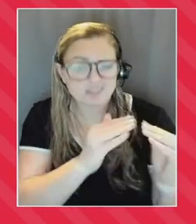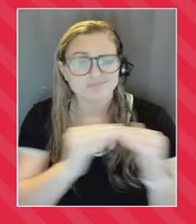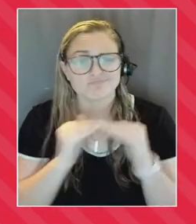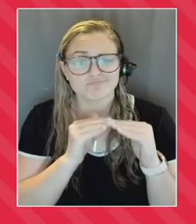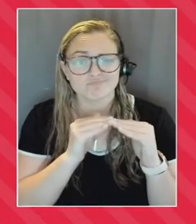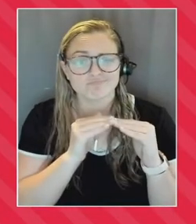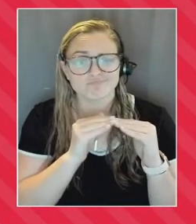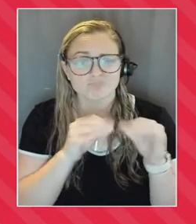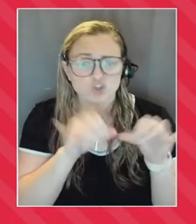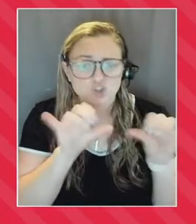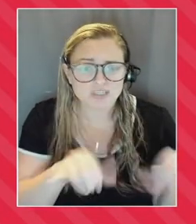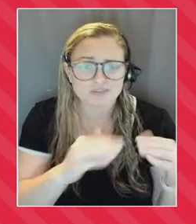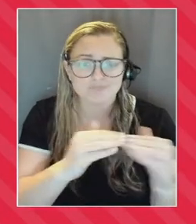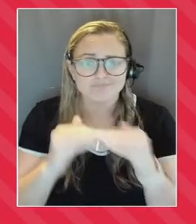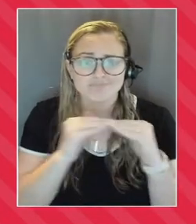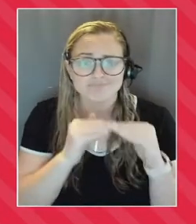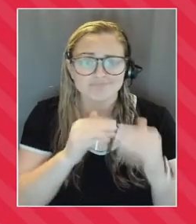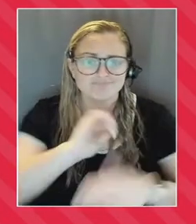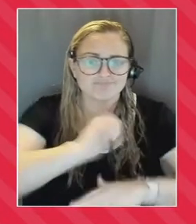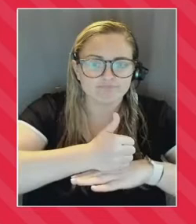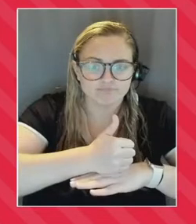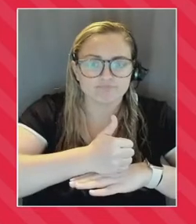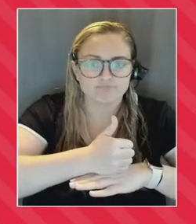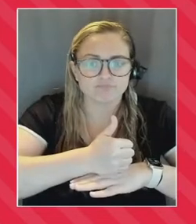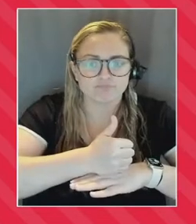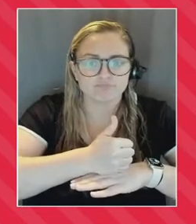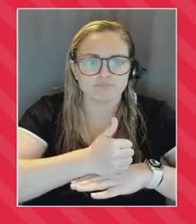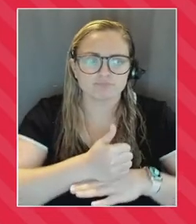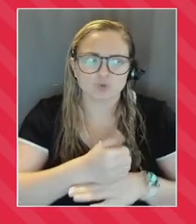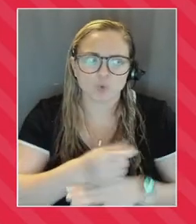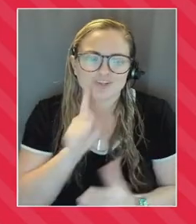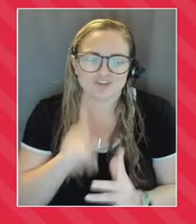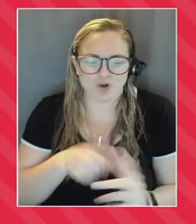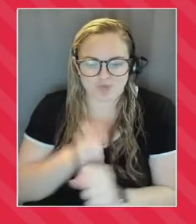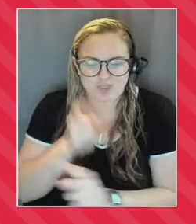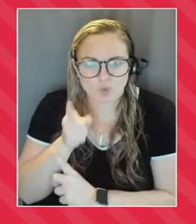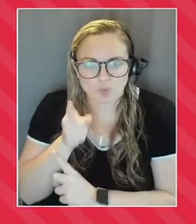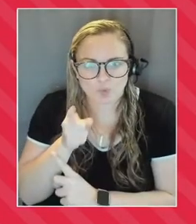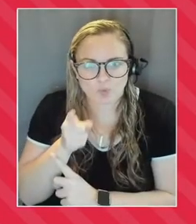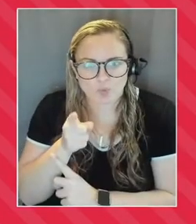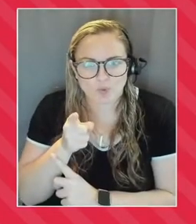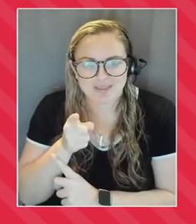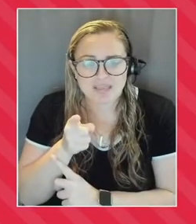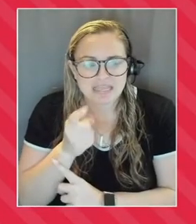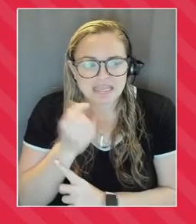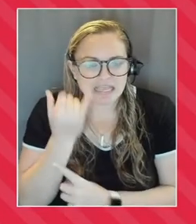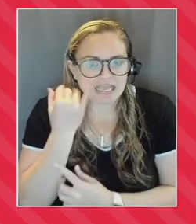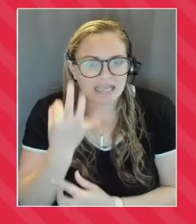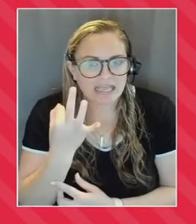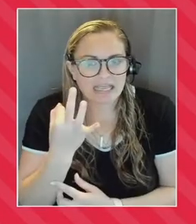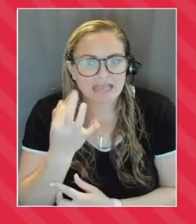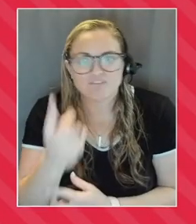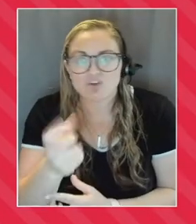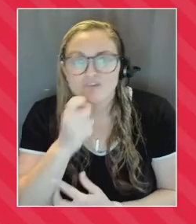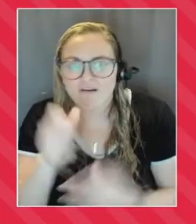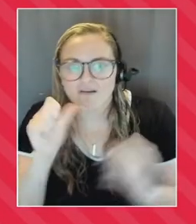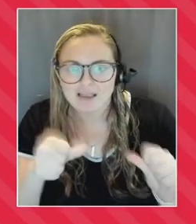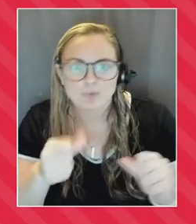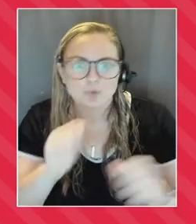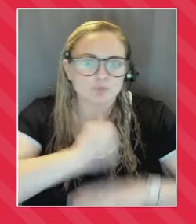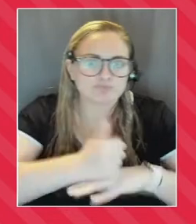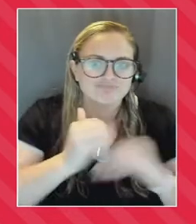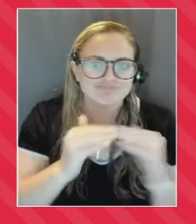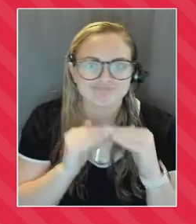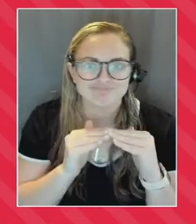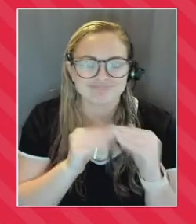systems in place. So it really starts with you. It's very hard for us to advocate outside of our